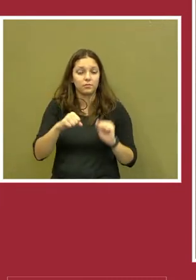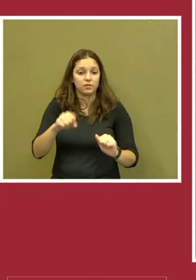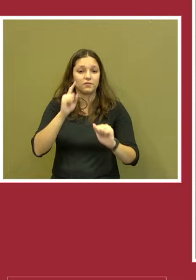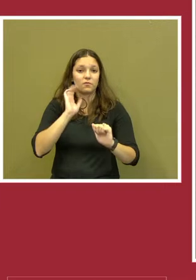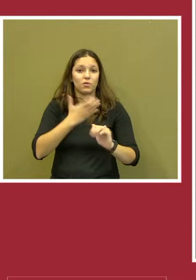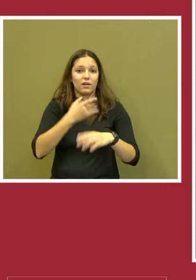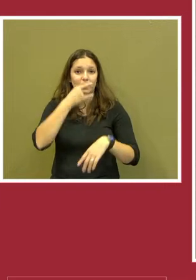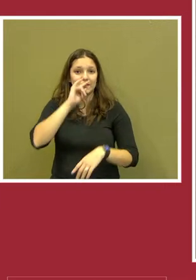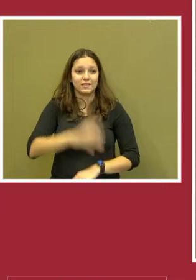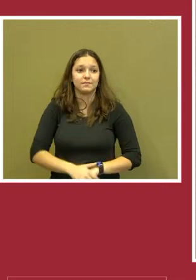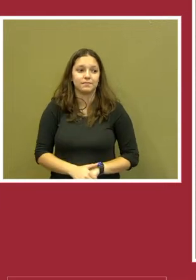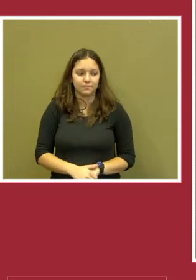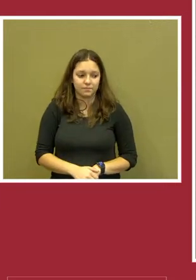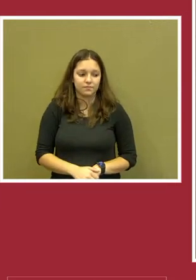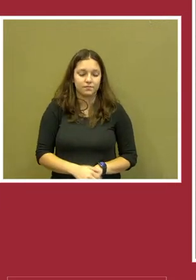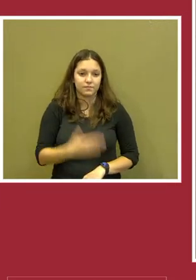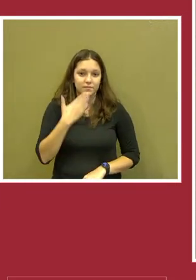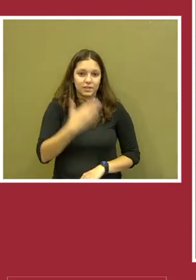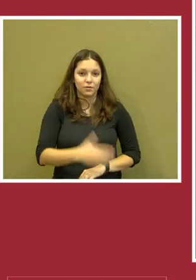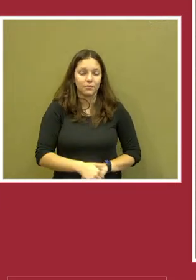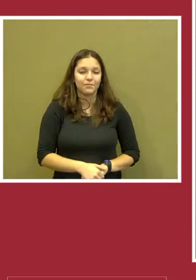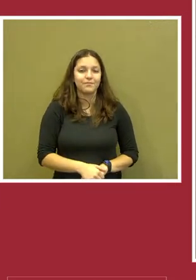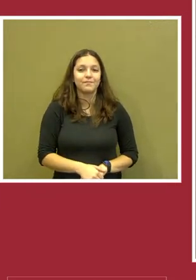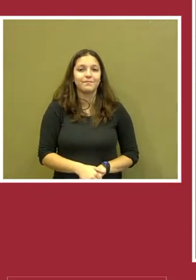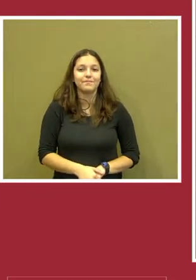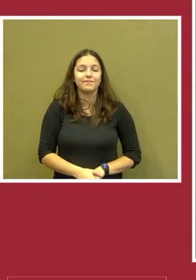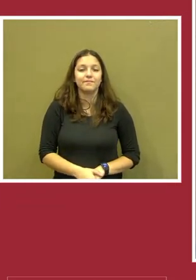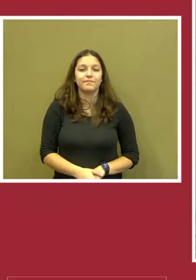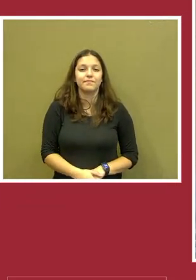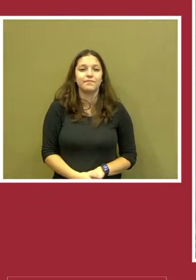kids. Thank you.